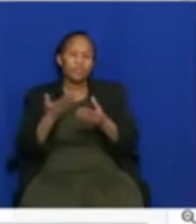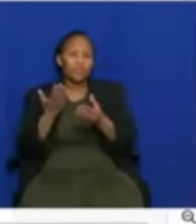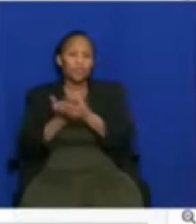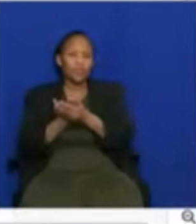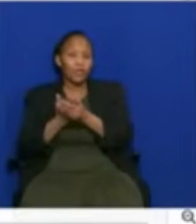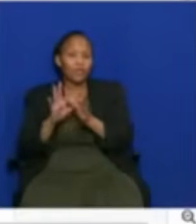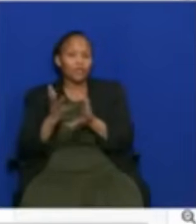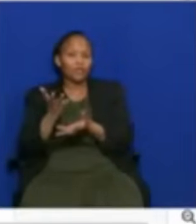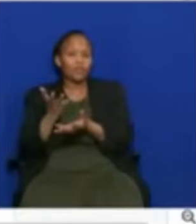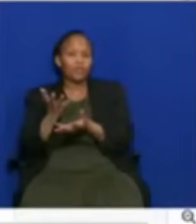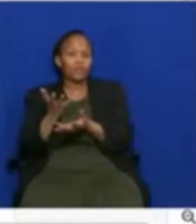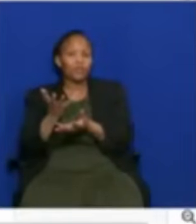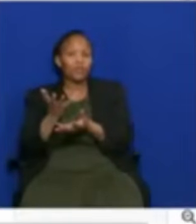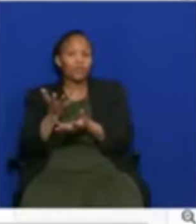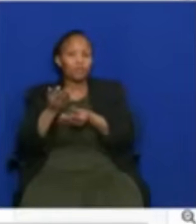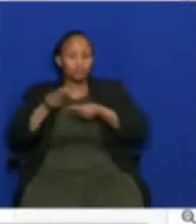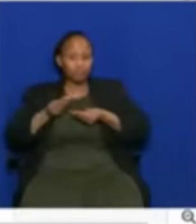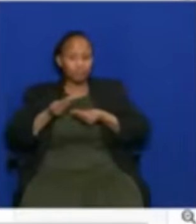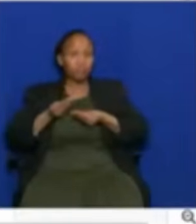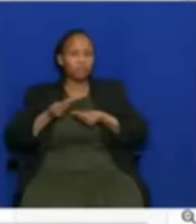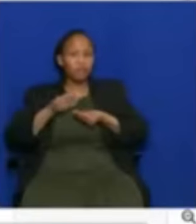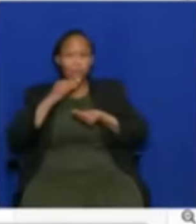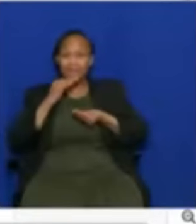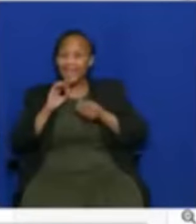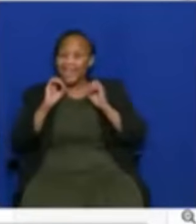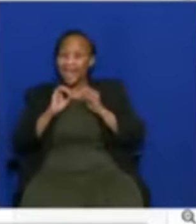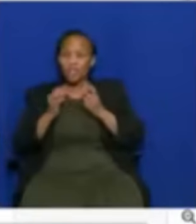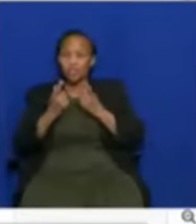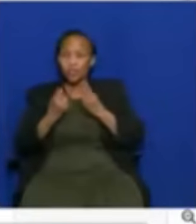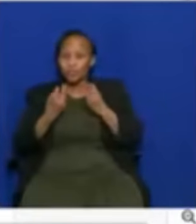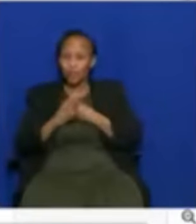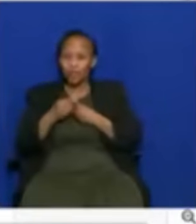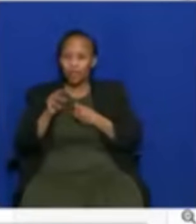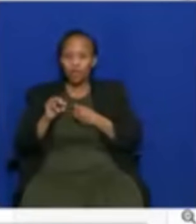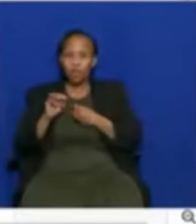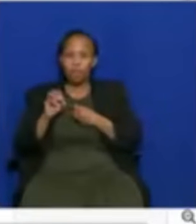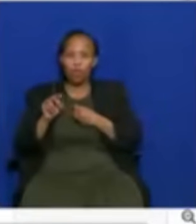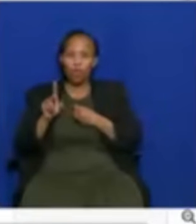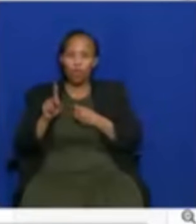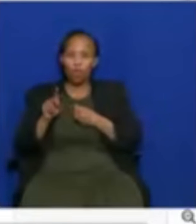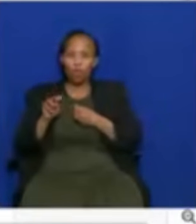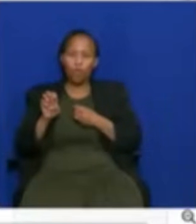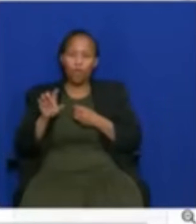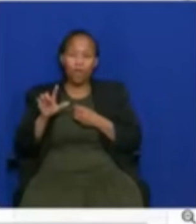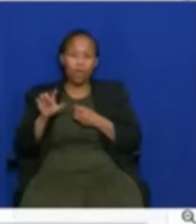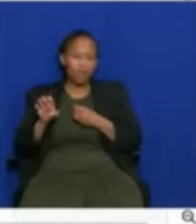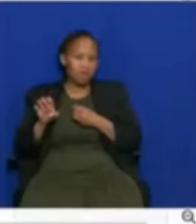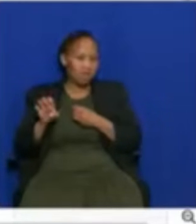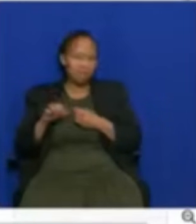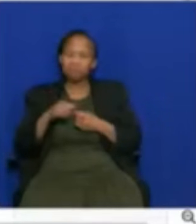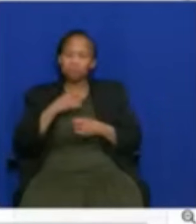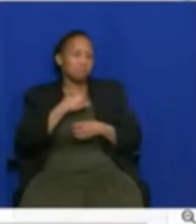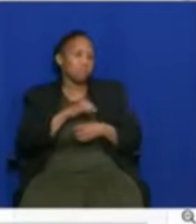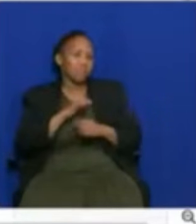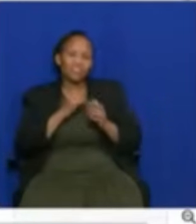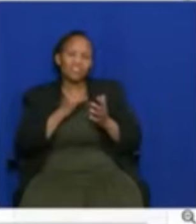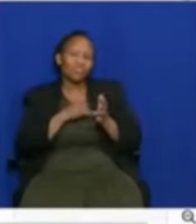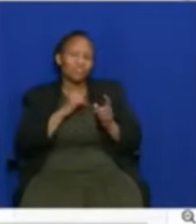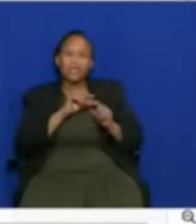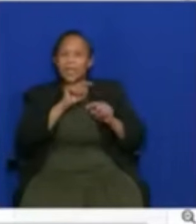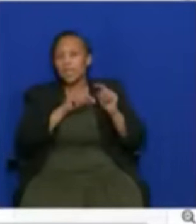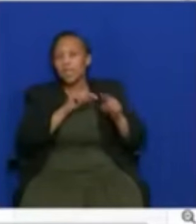Mukwele directly? There was no name. There was just allegation that a person, a civilian from